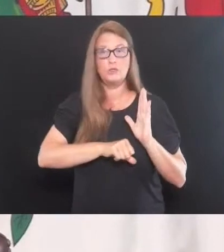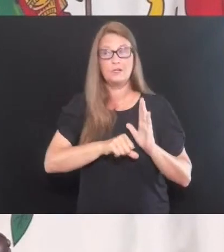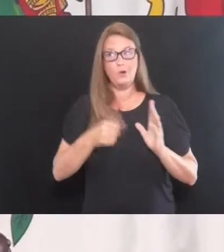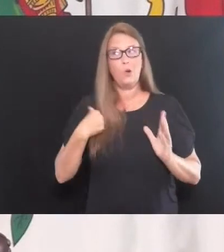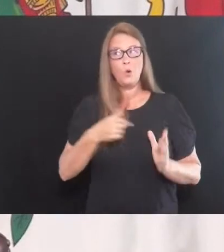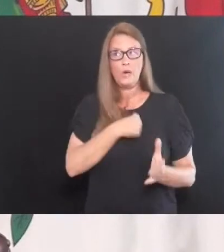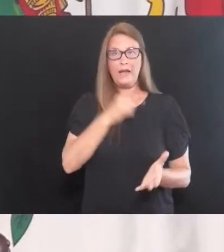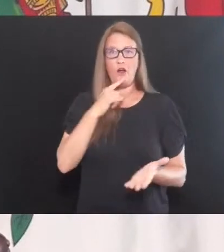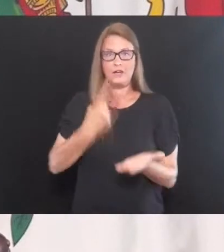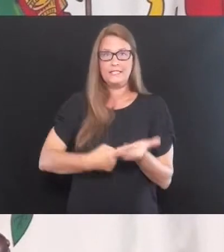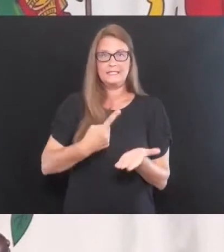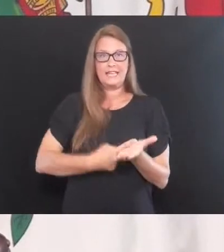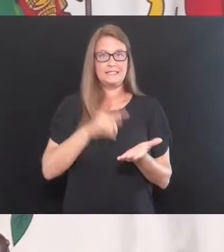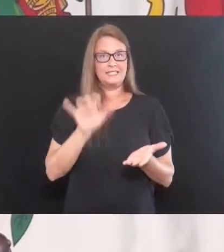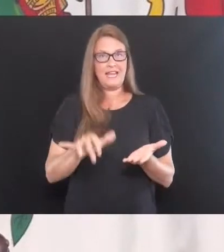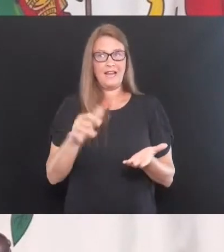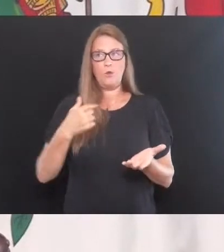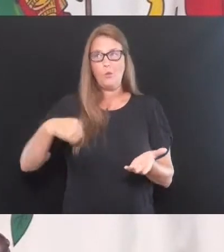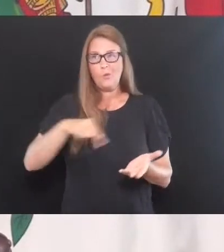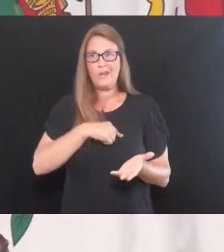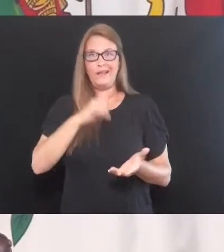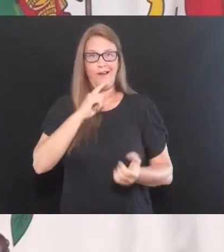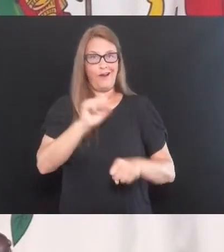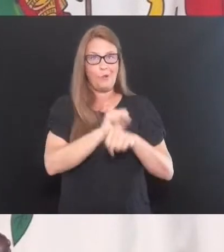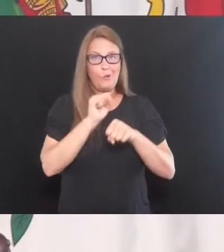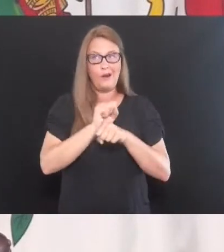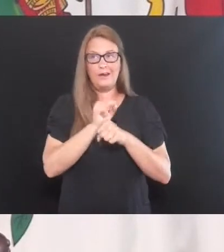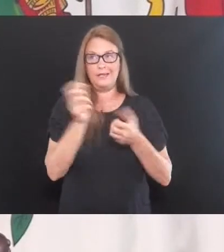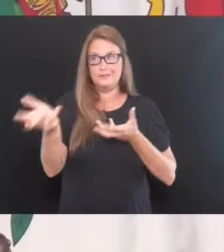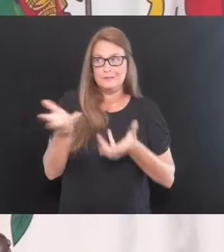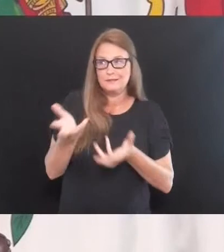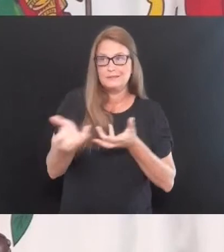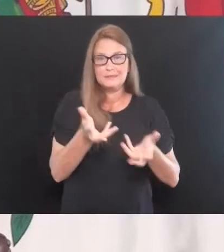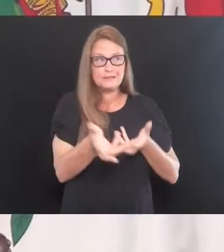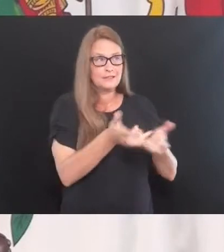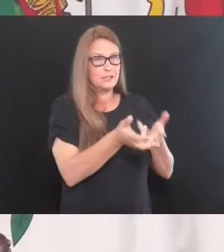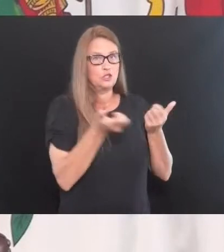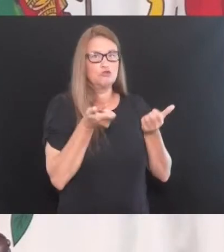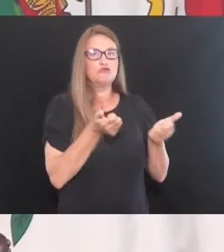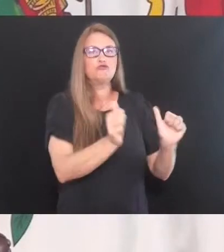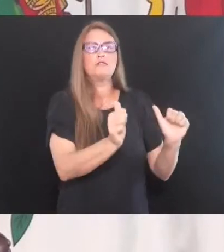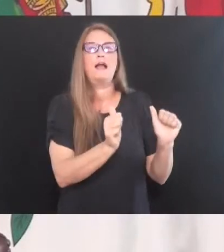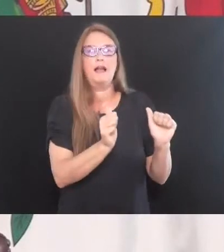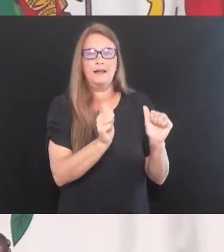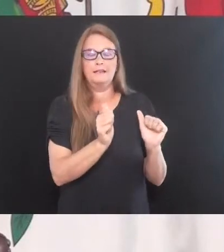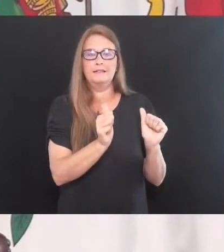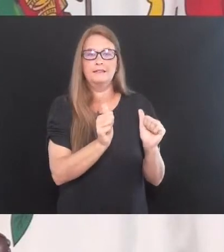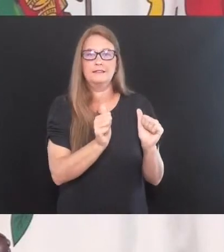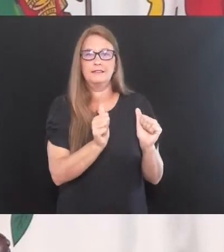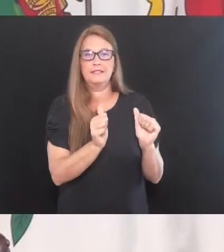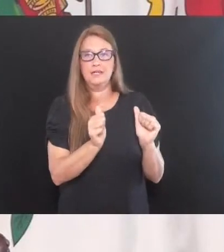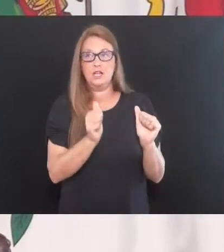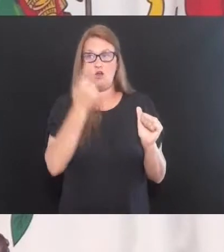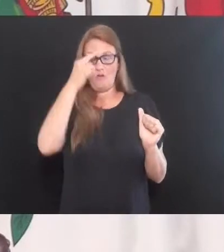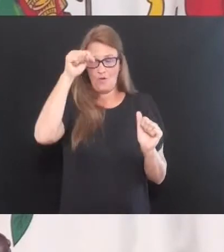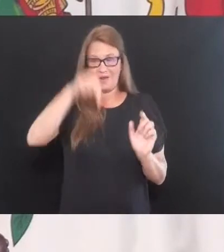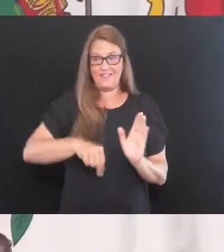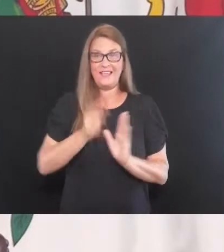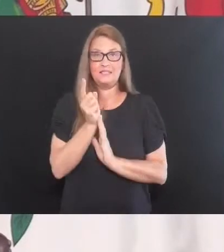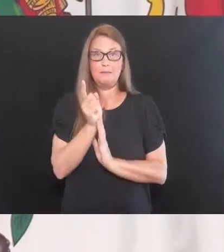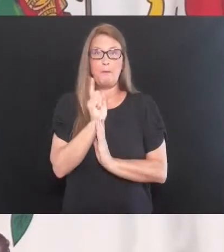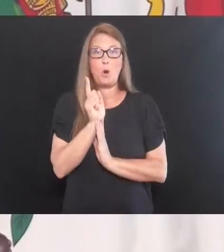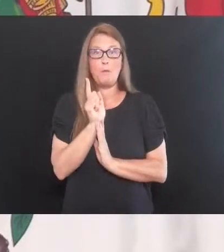board. Everybody's working it, and everybody's trying to, for this moment, I